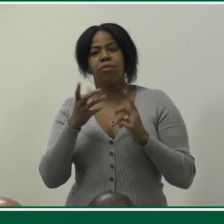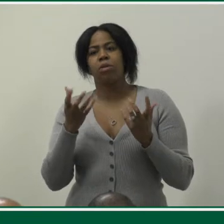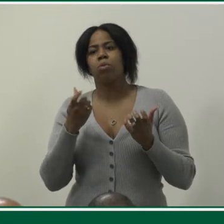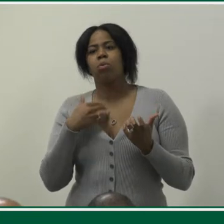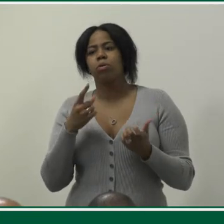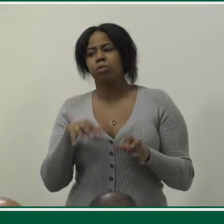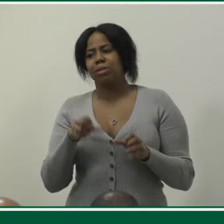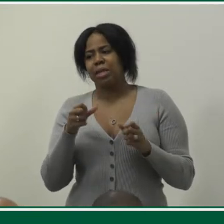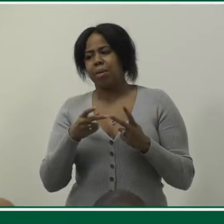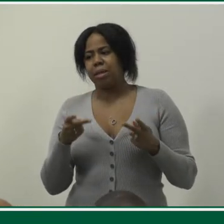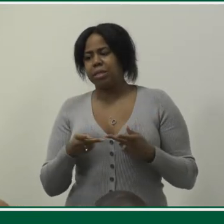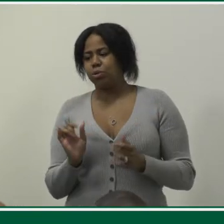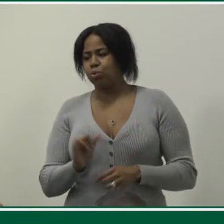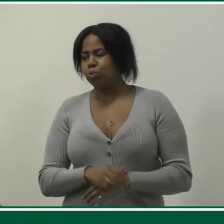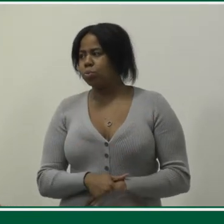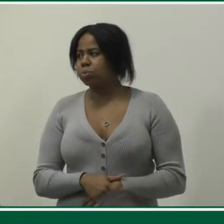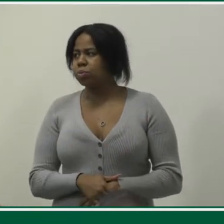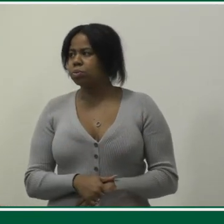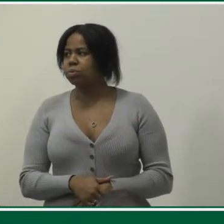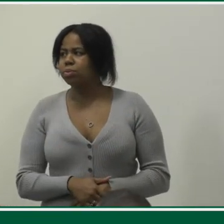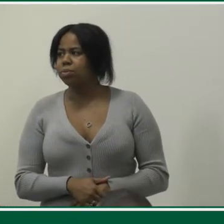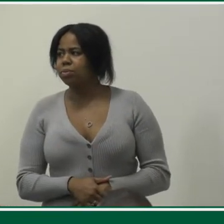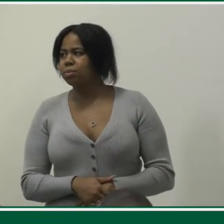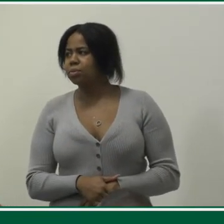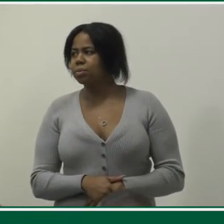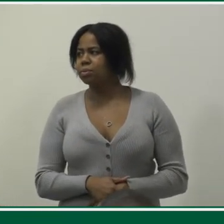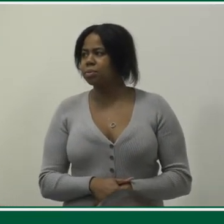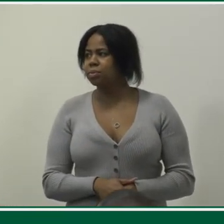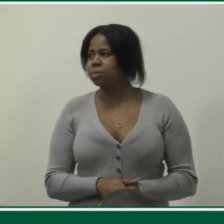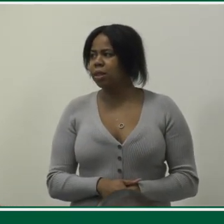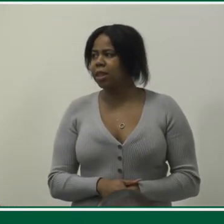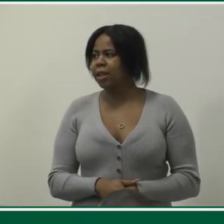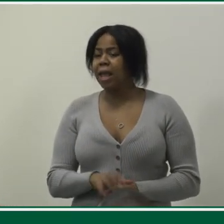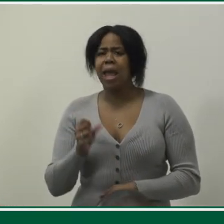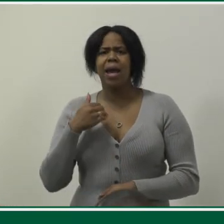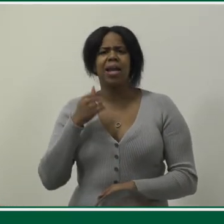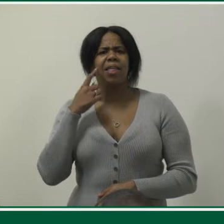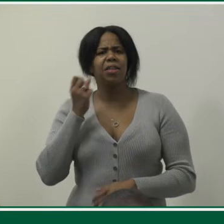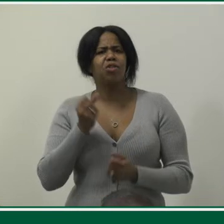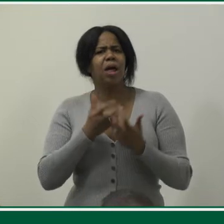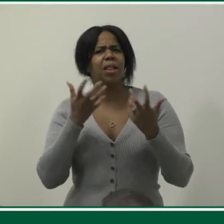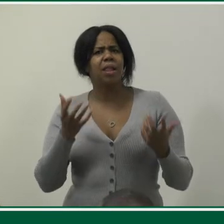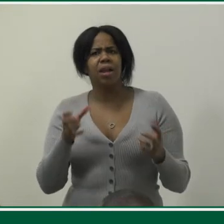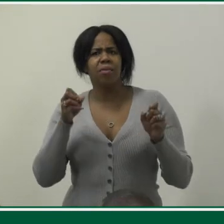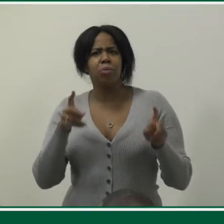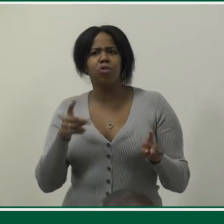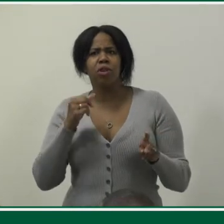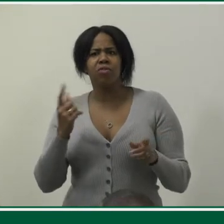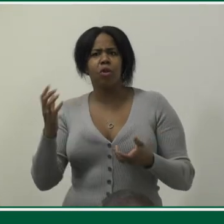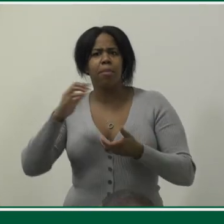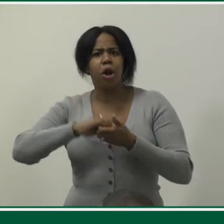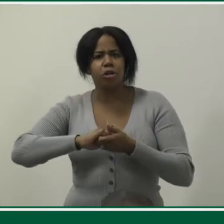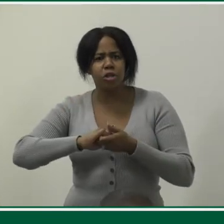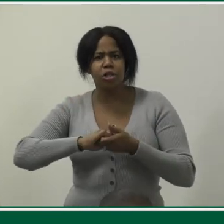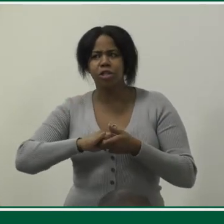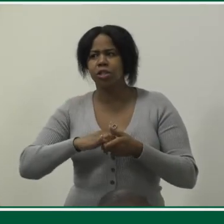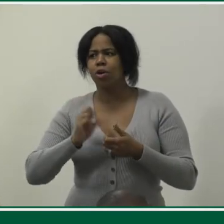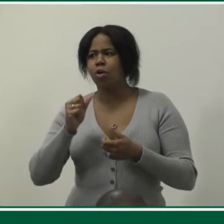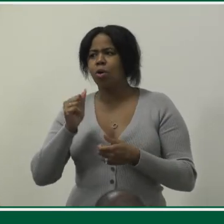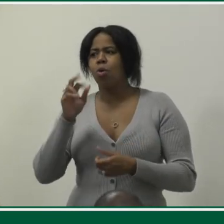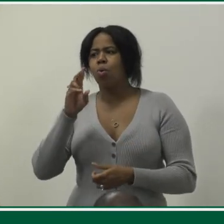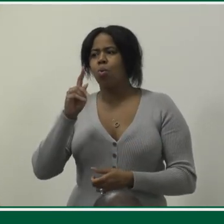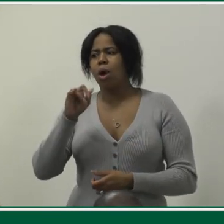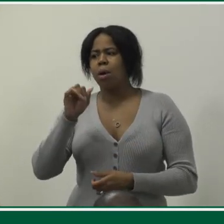taking place here. And I have to say that there's, I think, a lot of opportunities for partnership with, for example, the Roberts Family Development